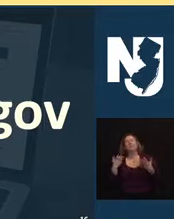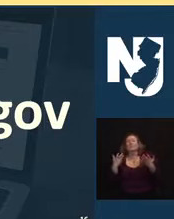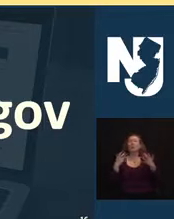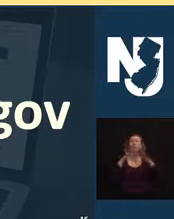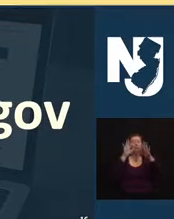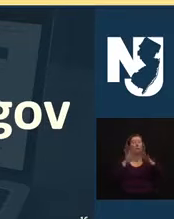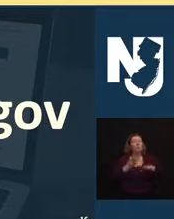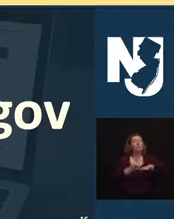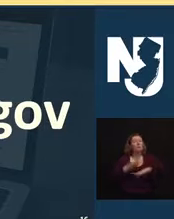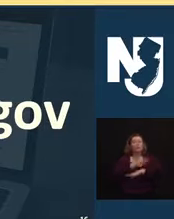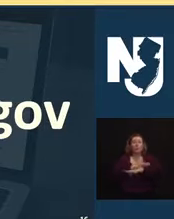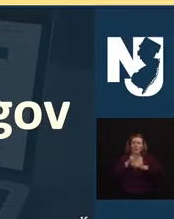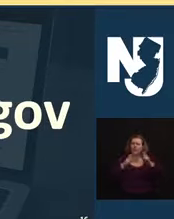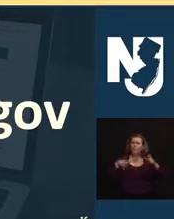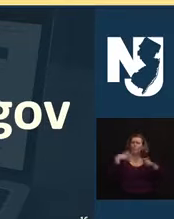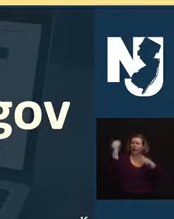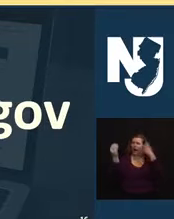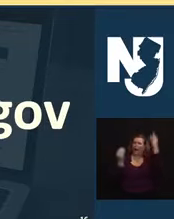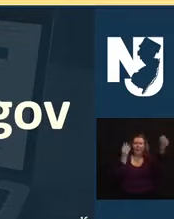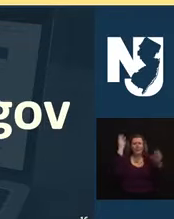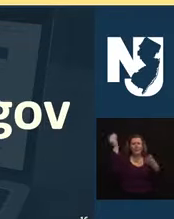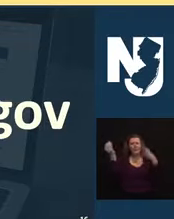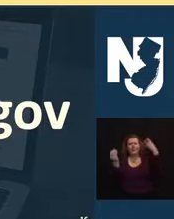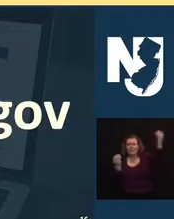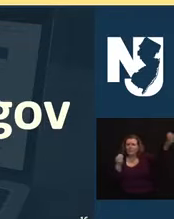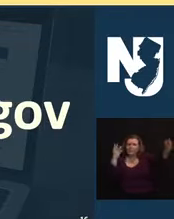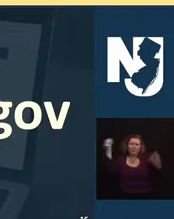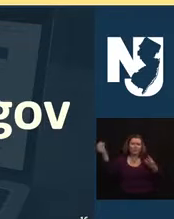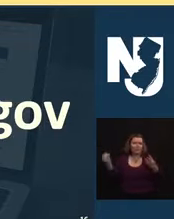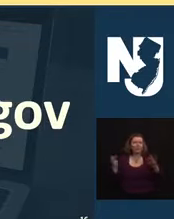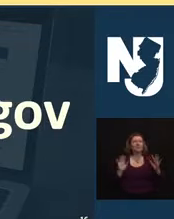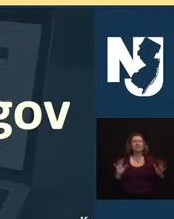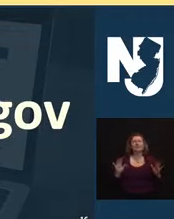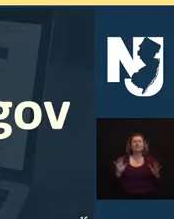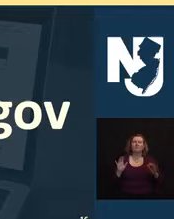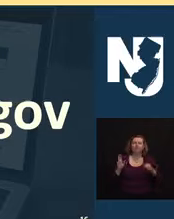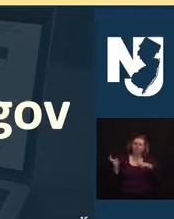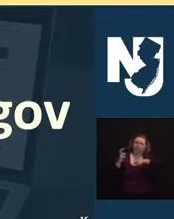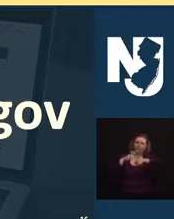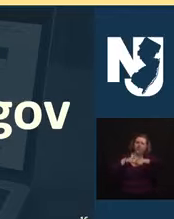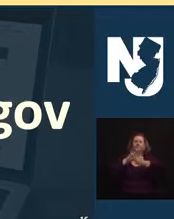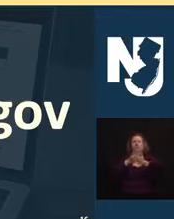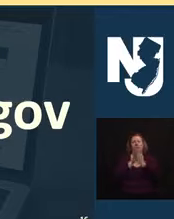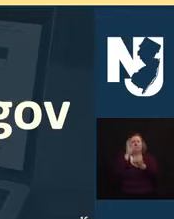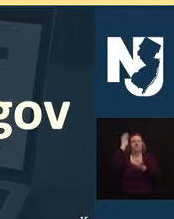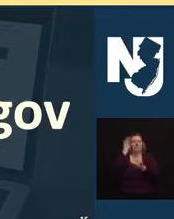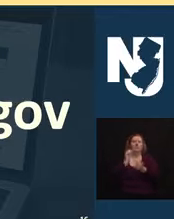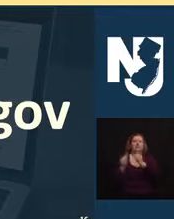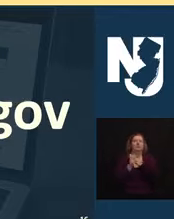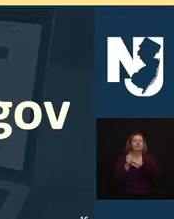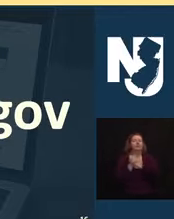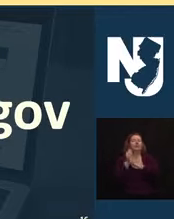you're outside, this virus is a lot less lethal. And we have pandemic fatigue, to some extent misinformation and